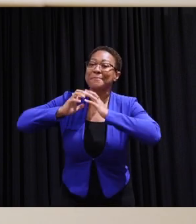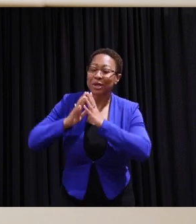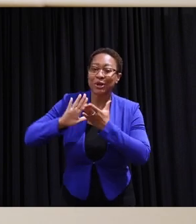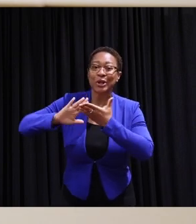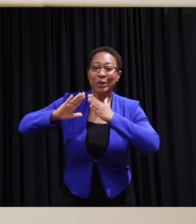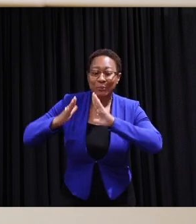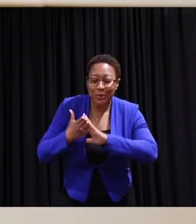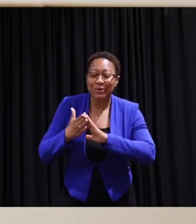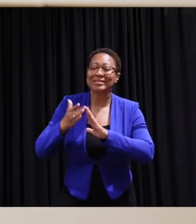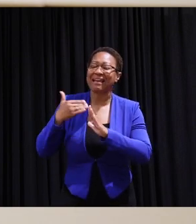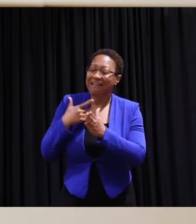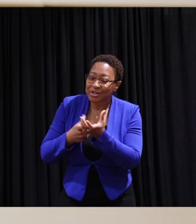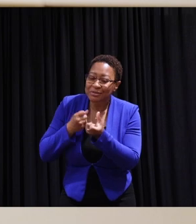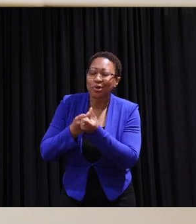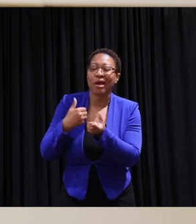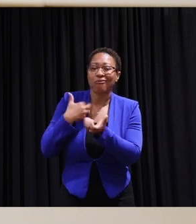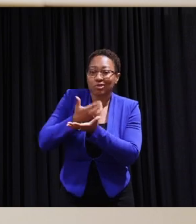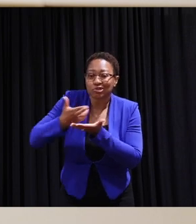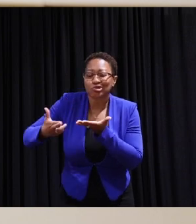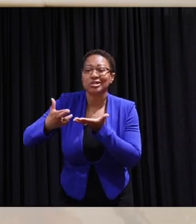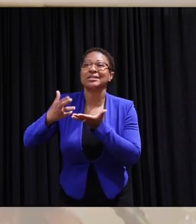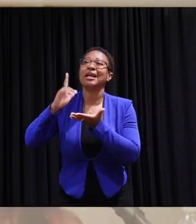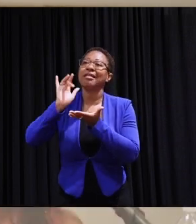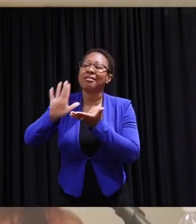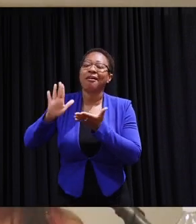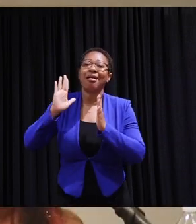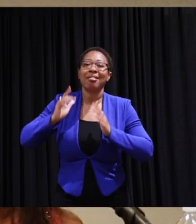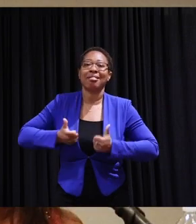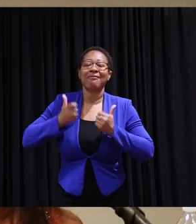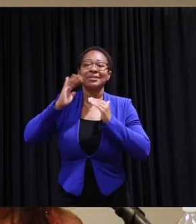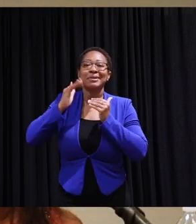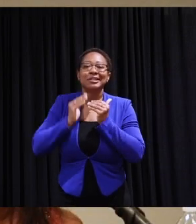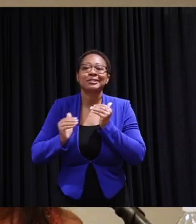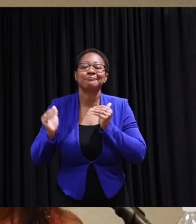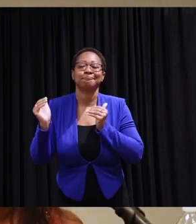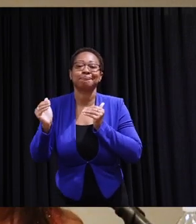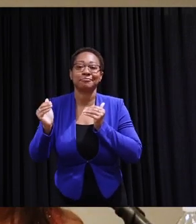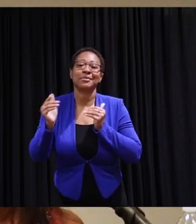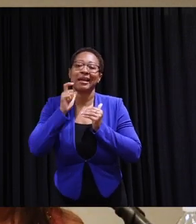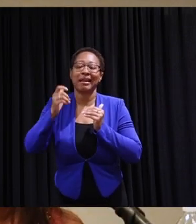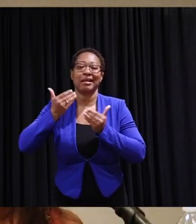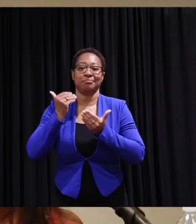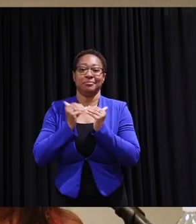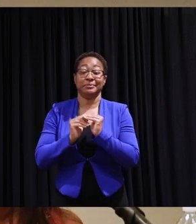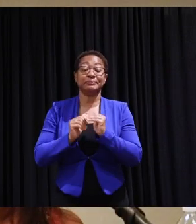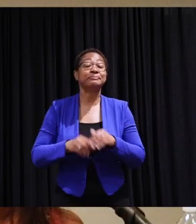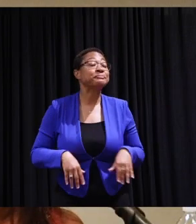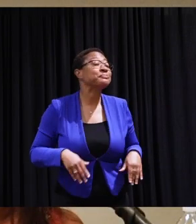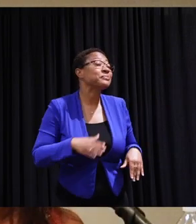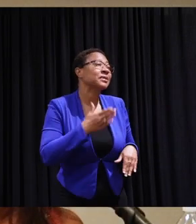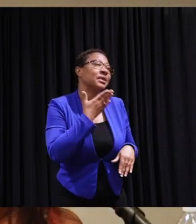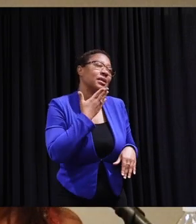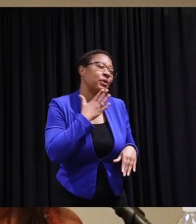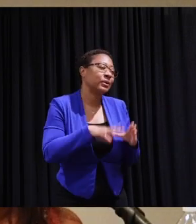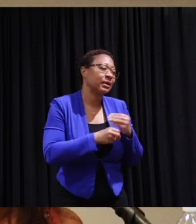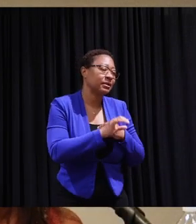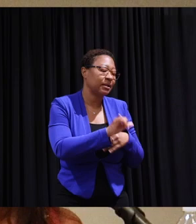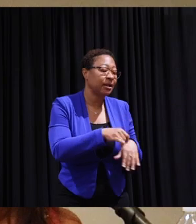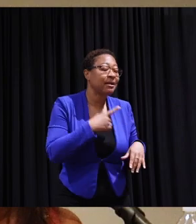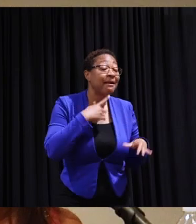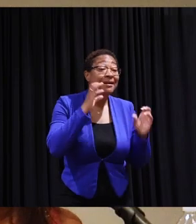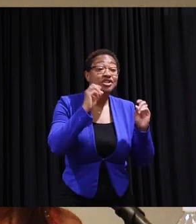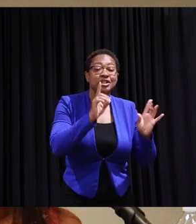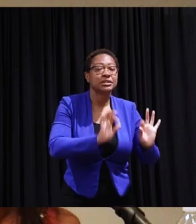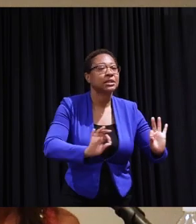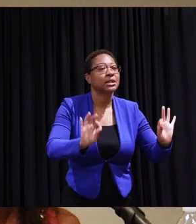that are supportive to health and overall life expectancy. Excellent. And to add on to that, the education is the